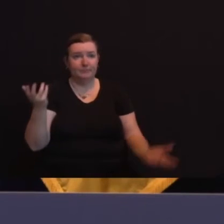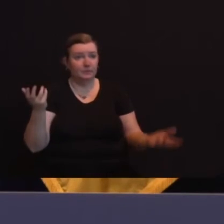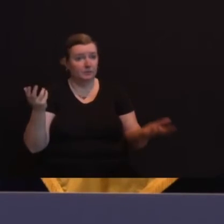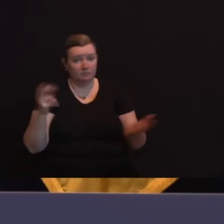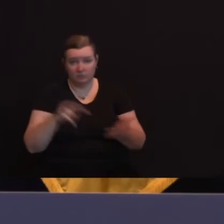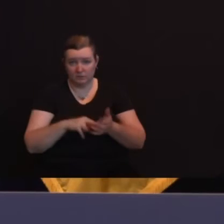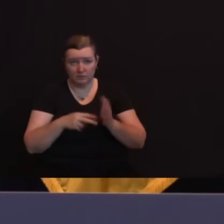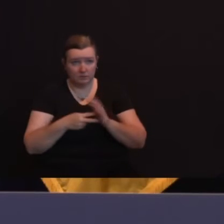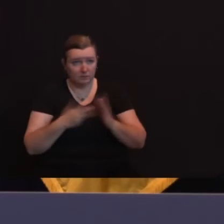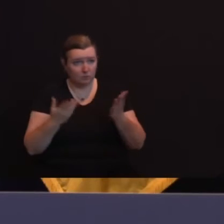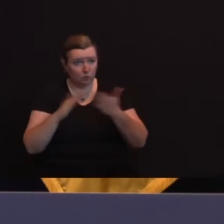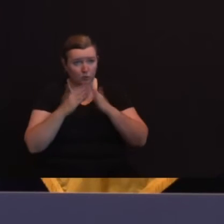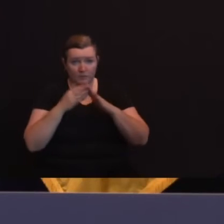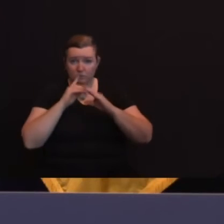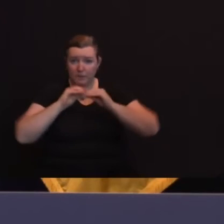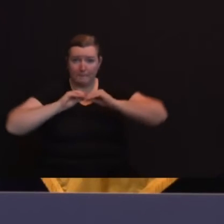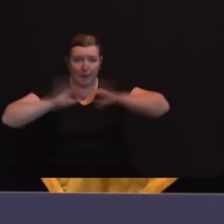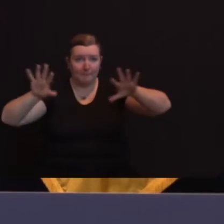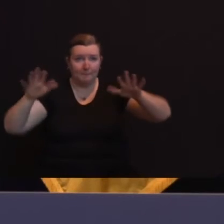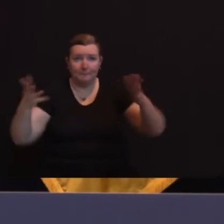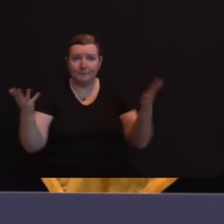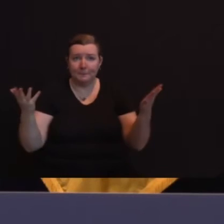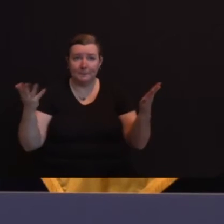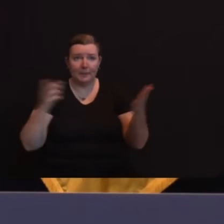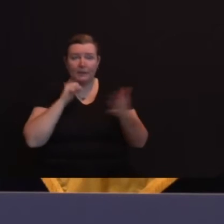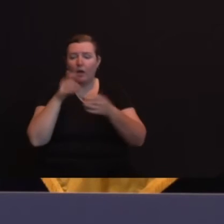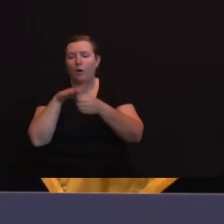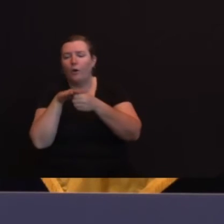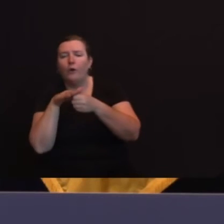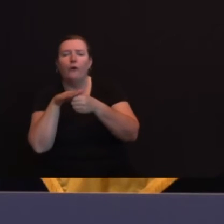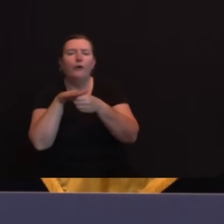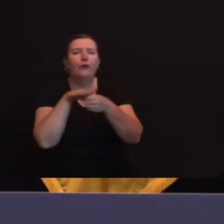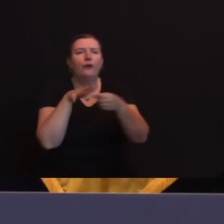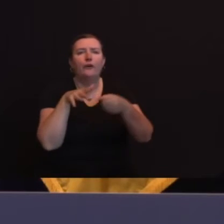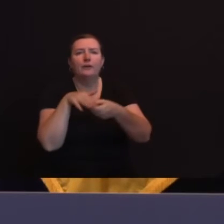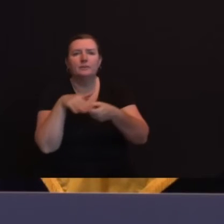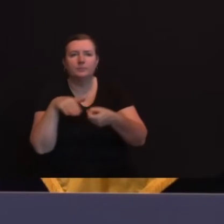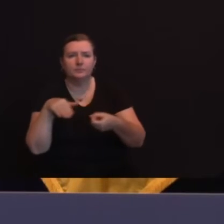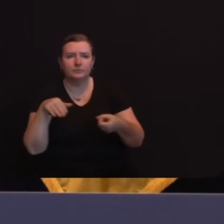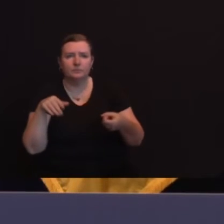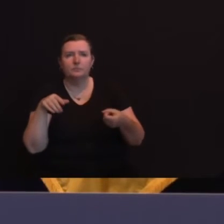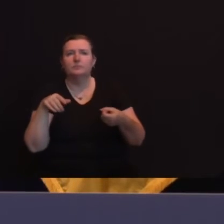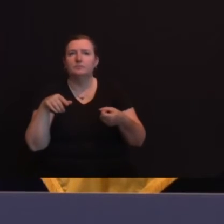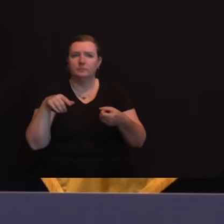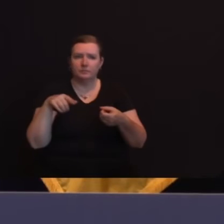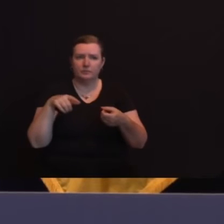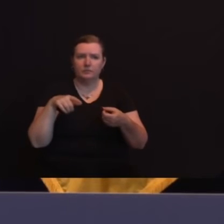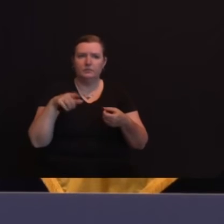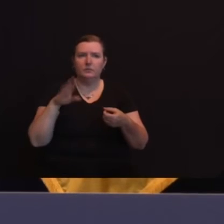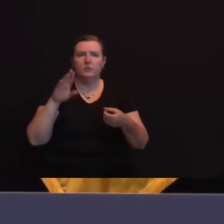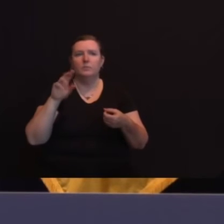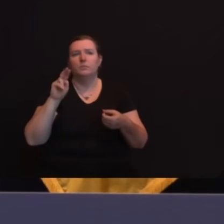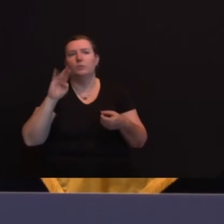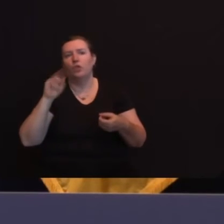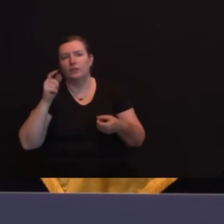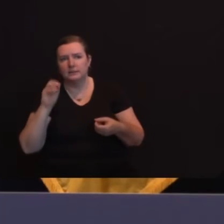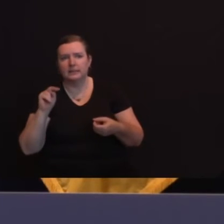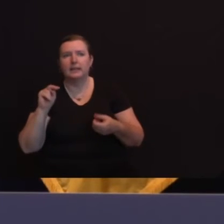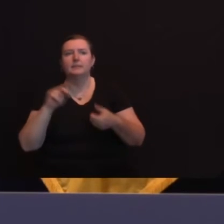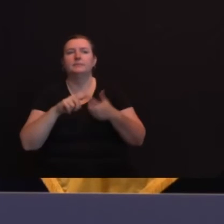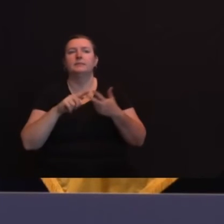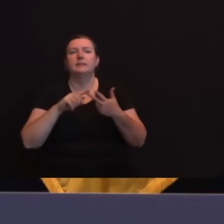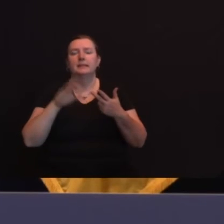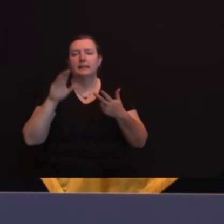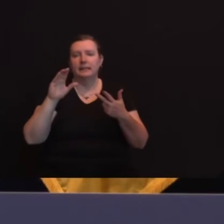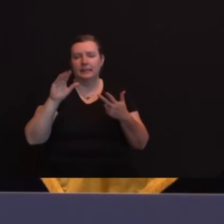community spread here, up and down the state. Gloucester's on that list. Burlington, Camden are on it. Now, obviously, the big metro New York, Ocean is